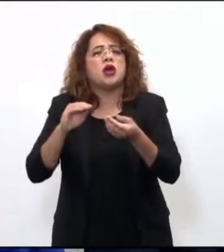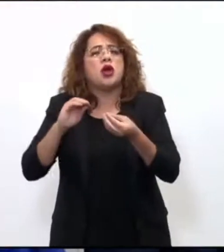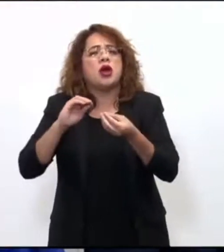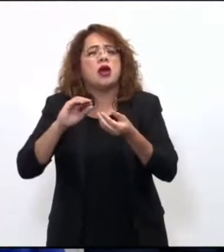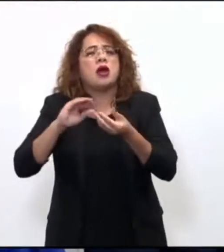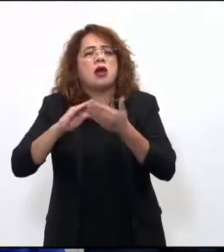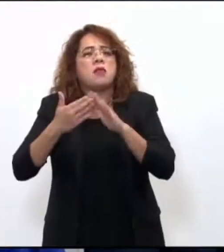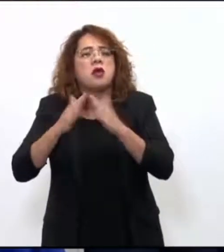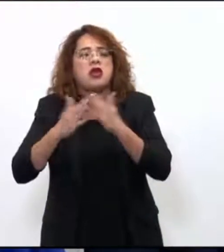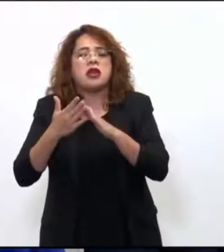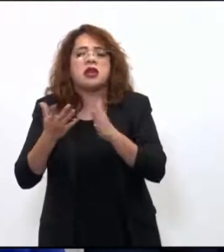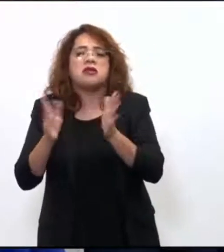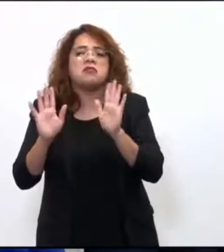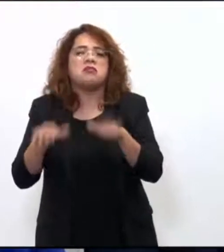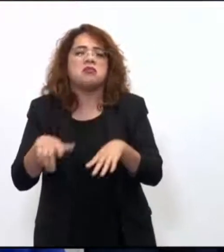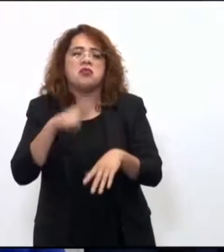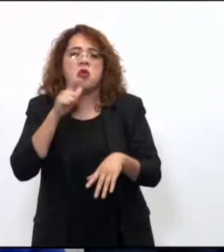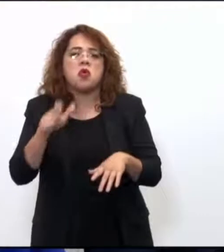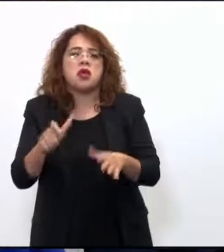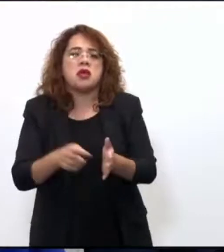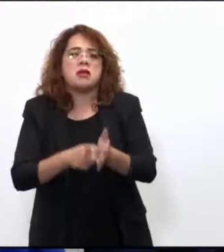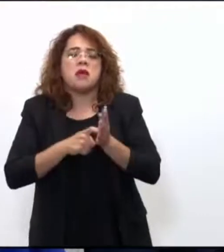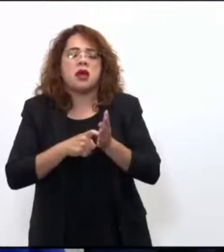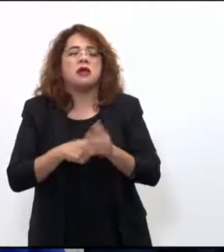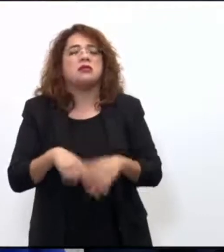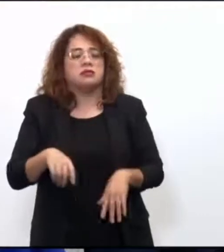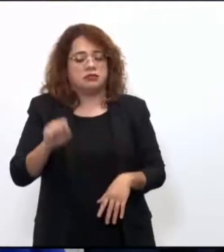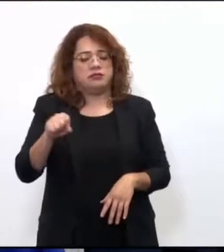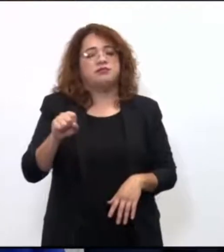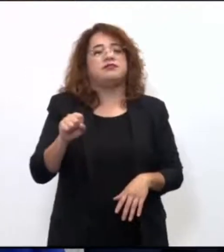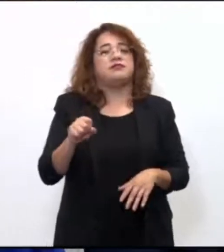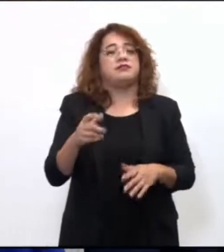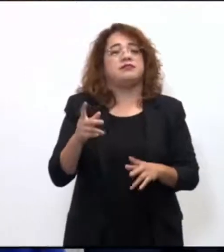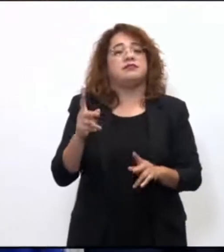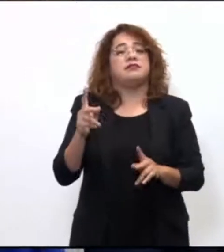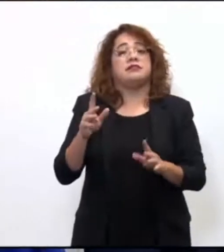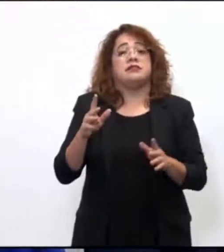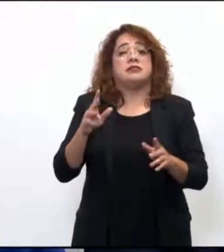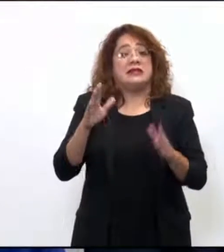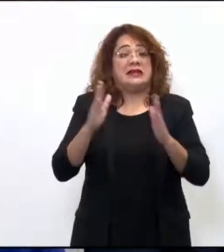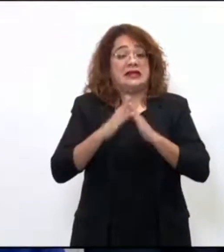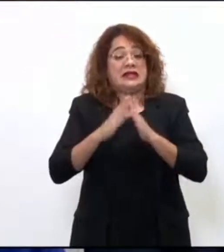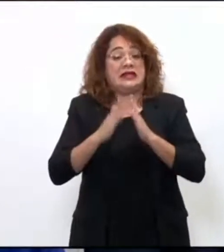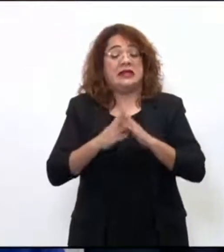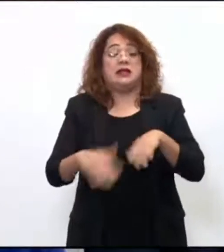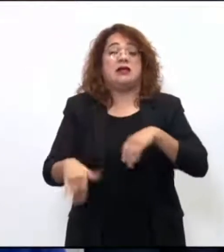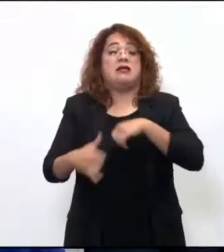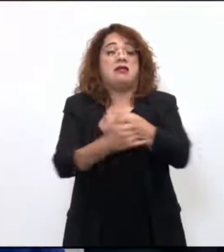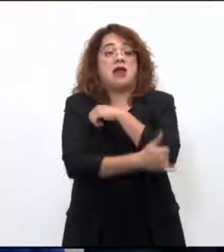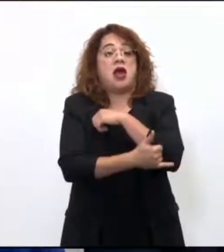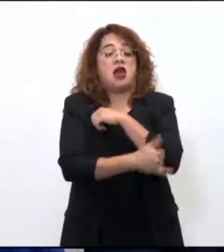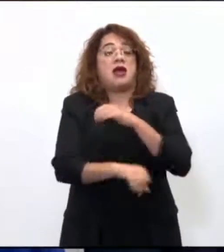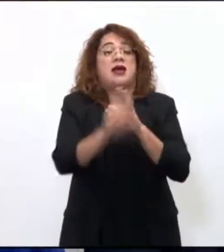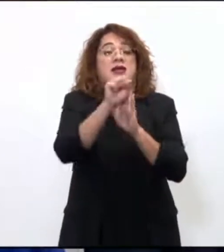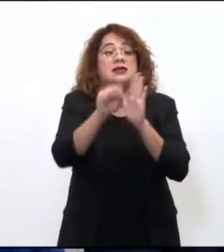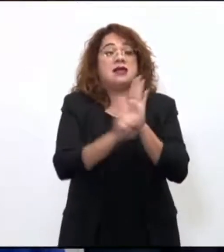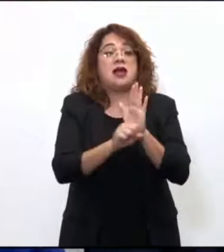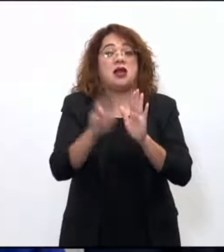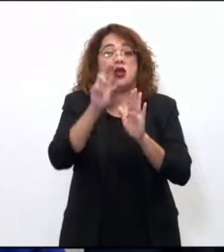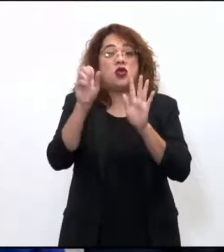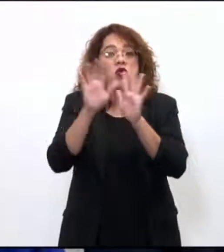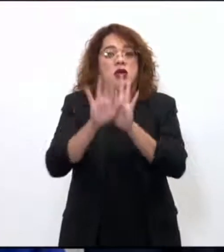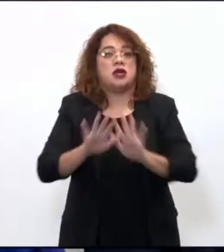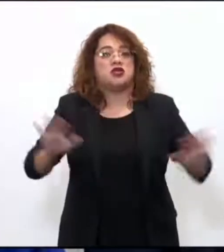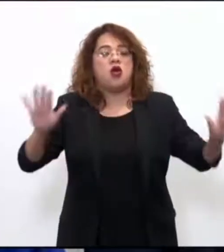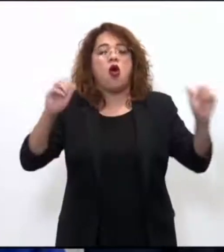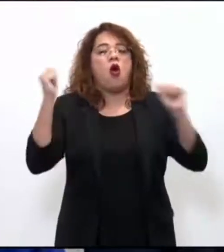in demand? So there has been a drop in demand across the city, the county, the state, and the nation.